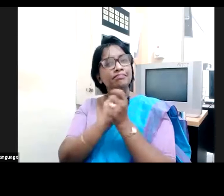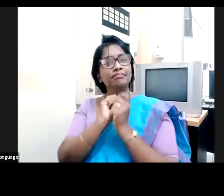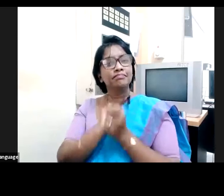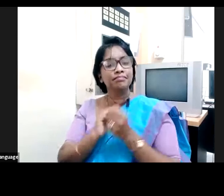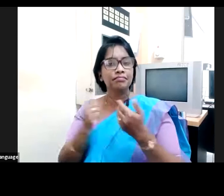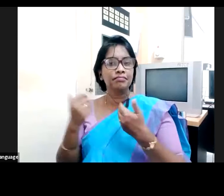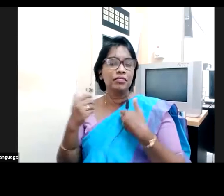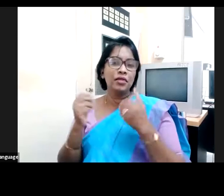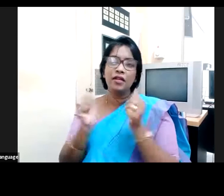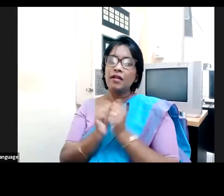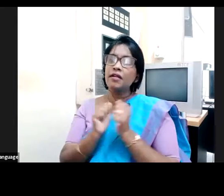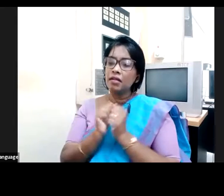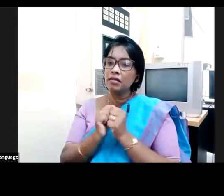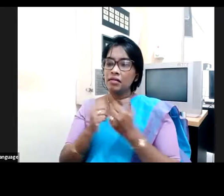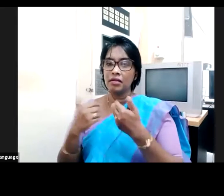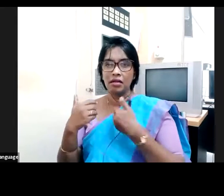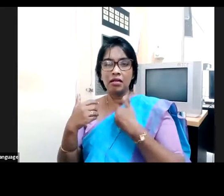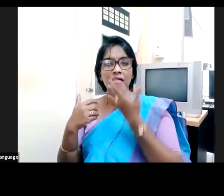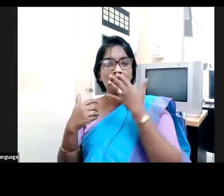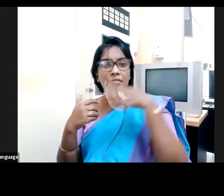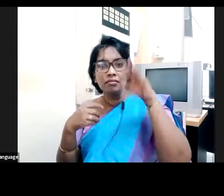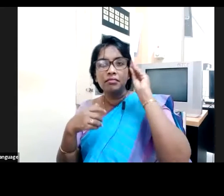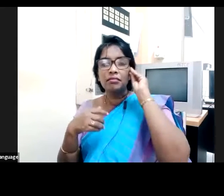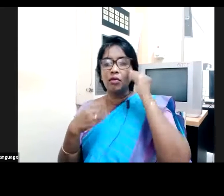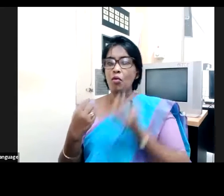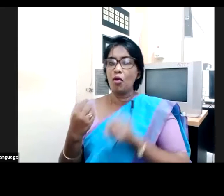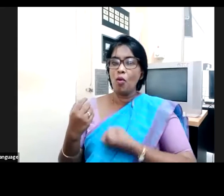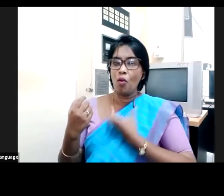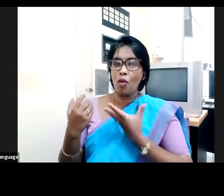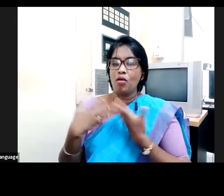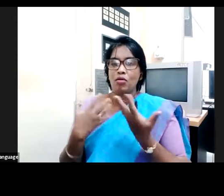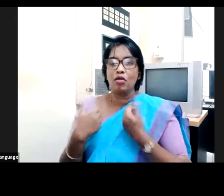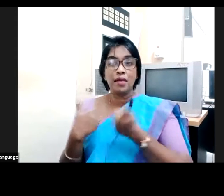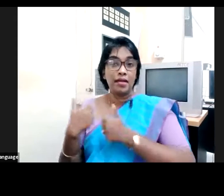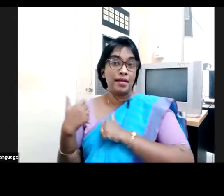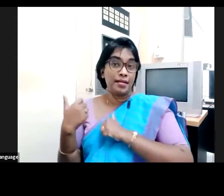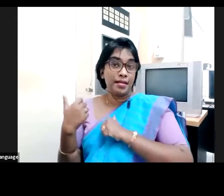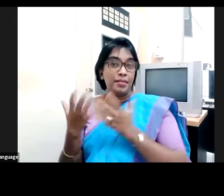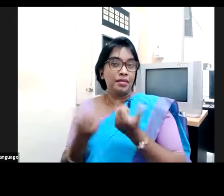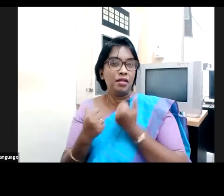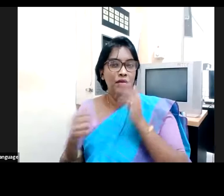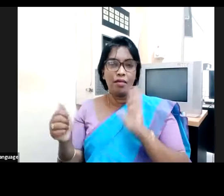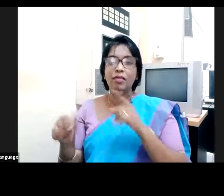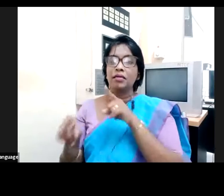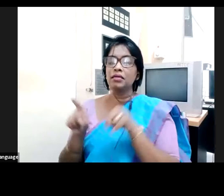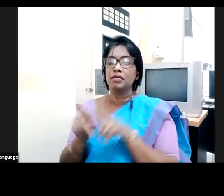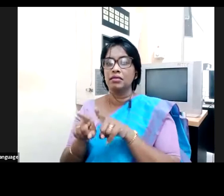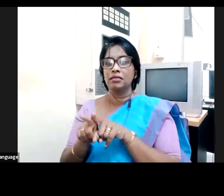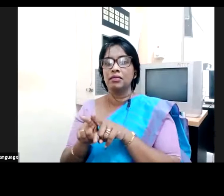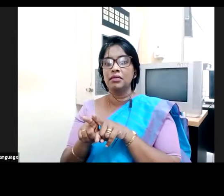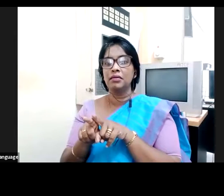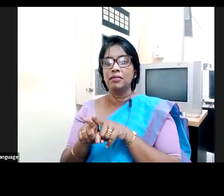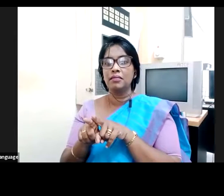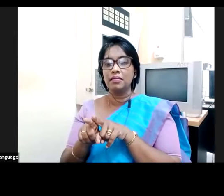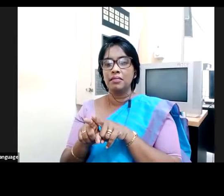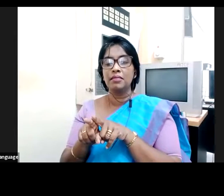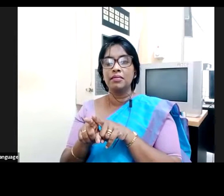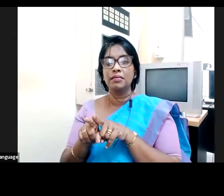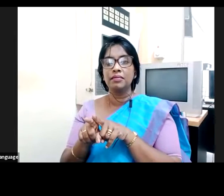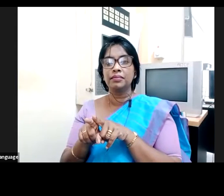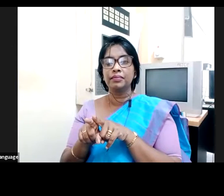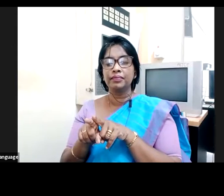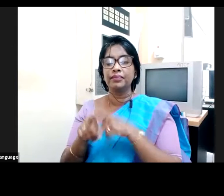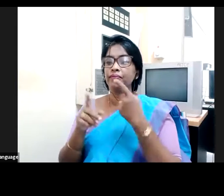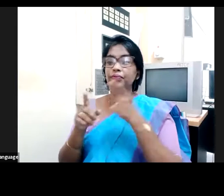learning is becoming very important. So there was this the poet Rumi, who is the